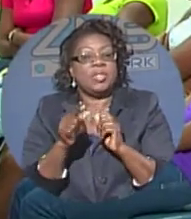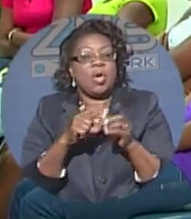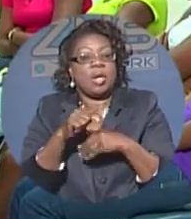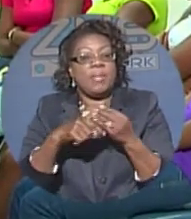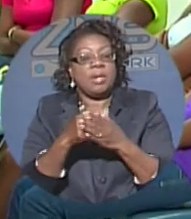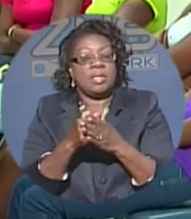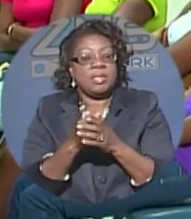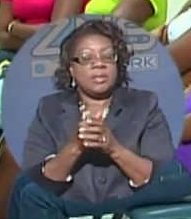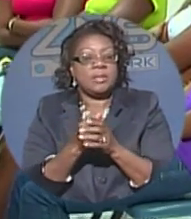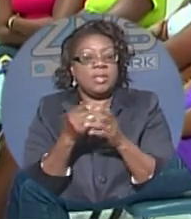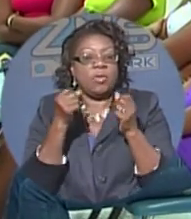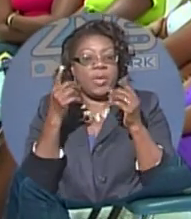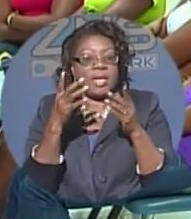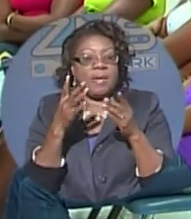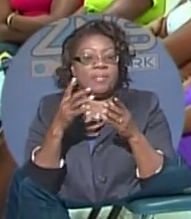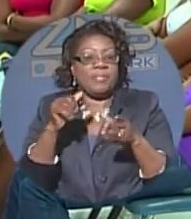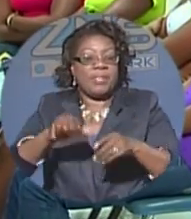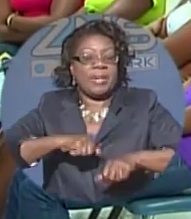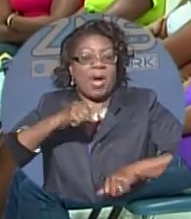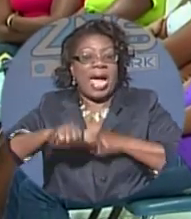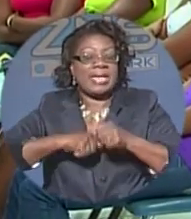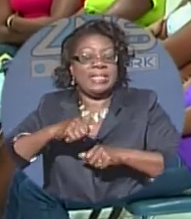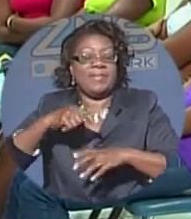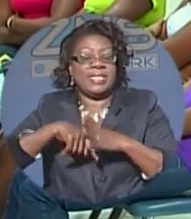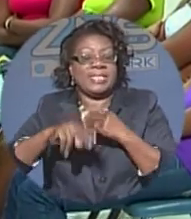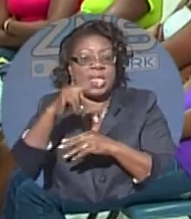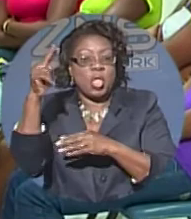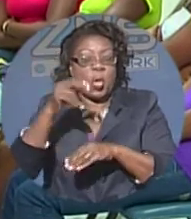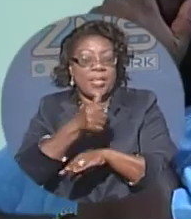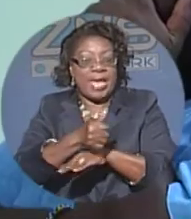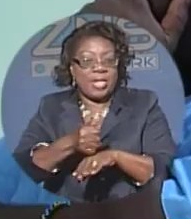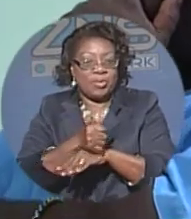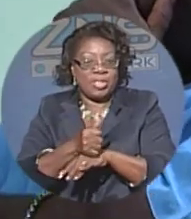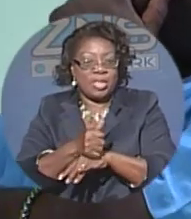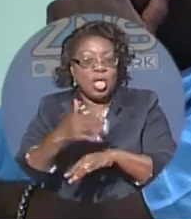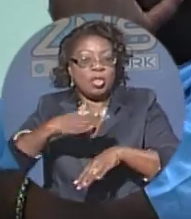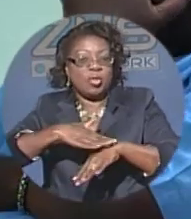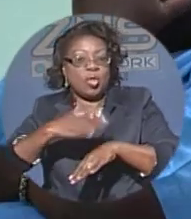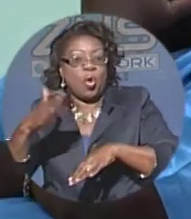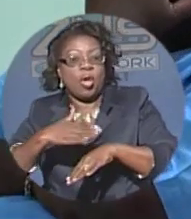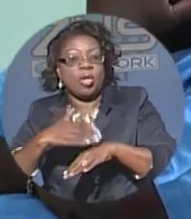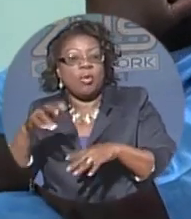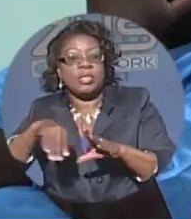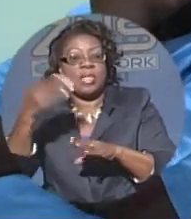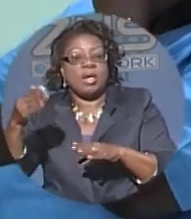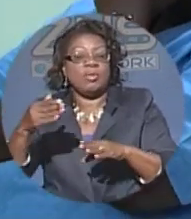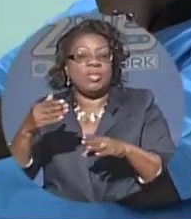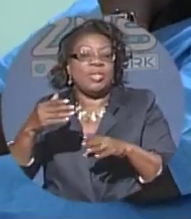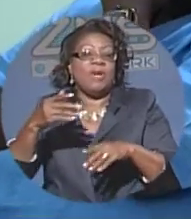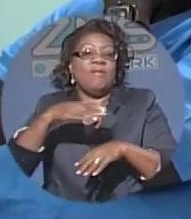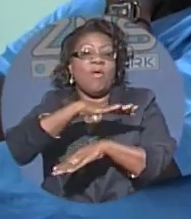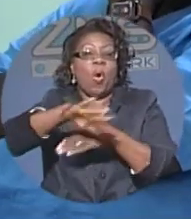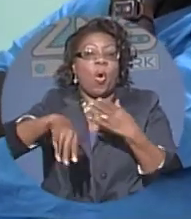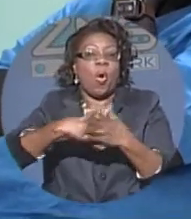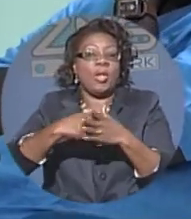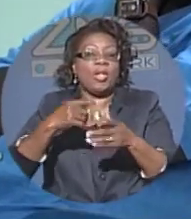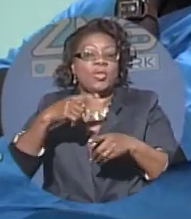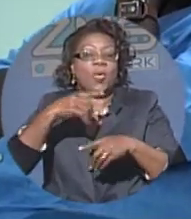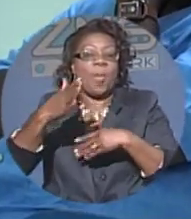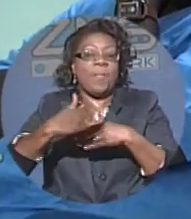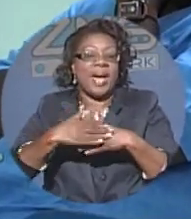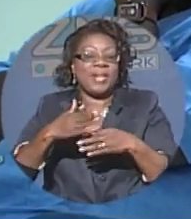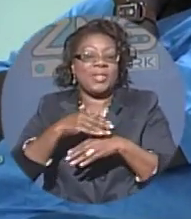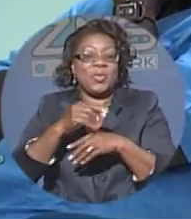will wake up the sleeping giant. So with that in place, the call goes out to all to make their way to the Big Yard October 27th to